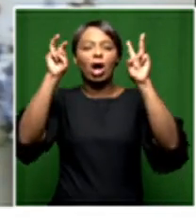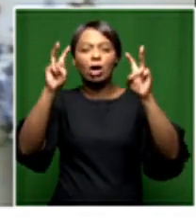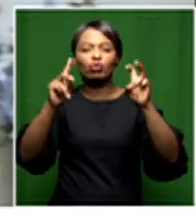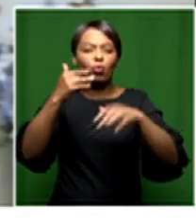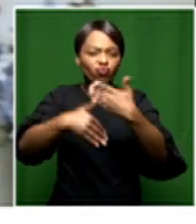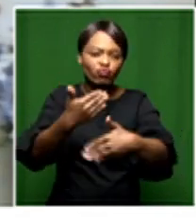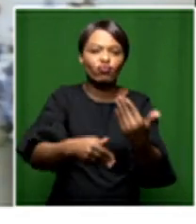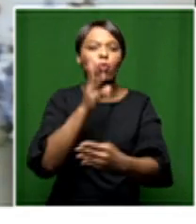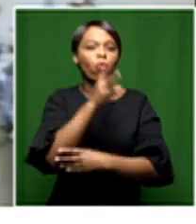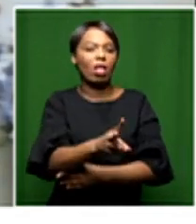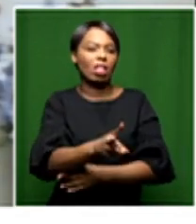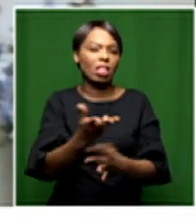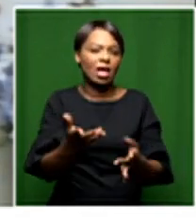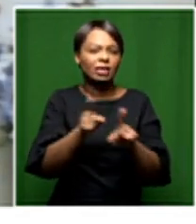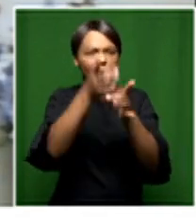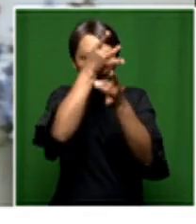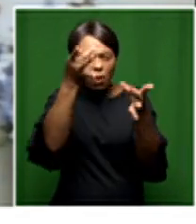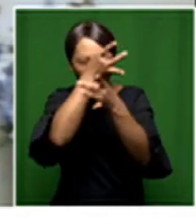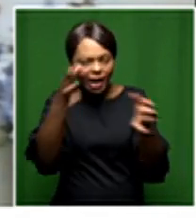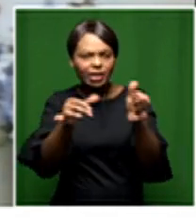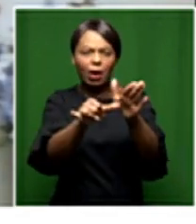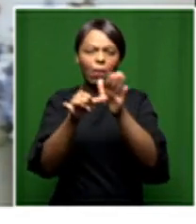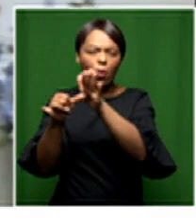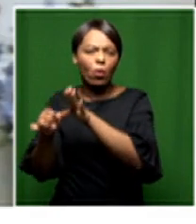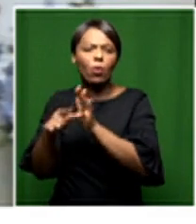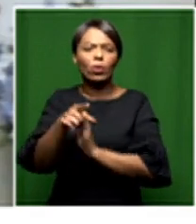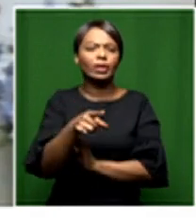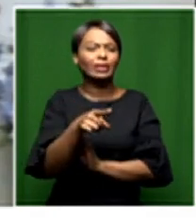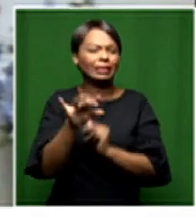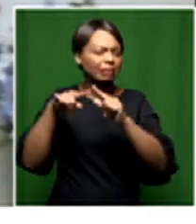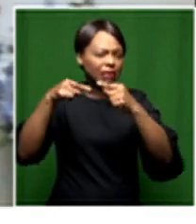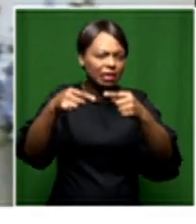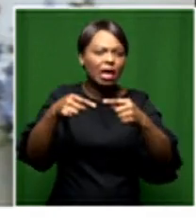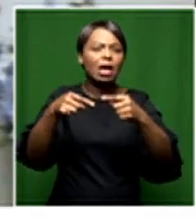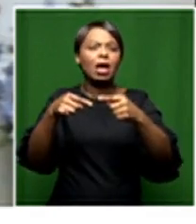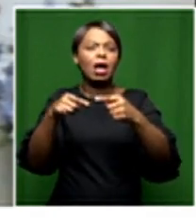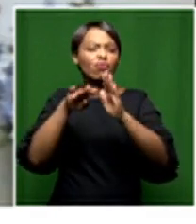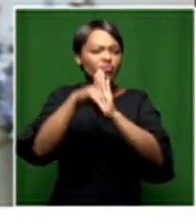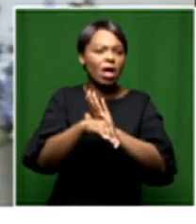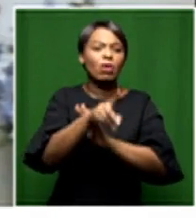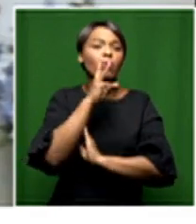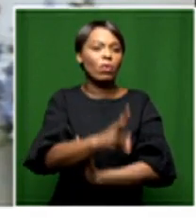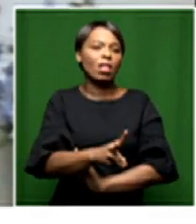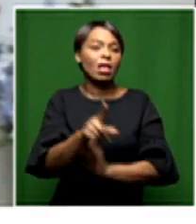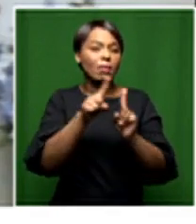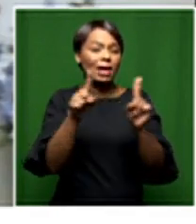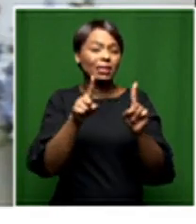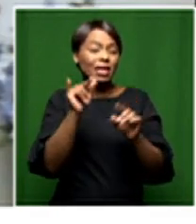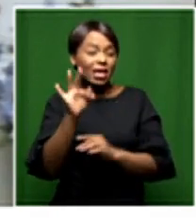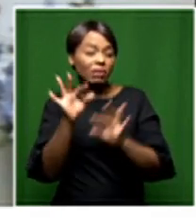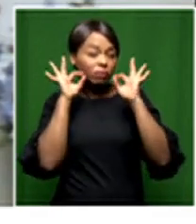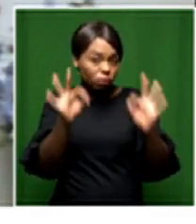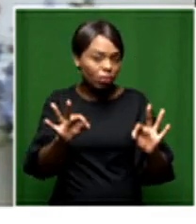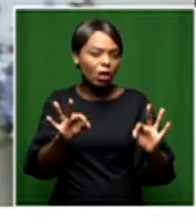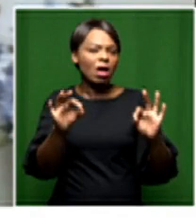was a better and a more ethical organization, that could maybe still help the ANC